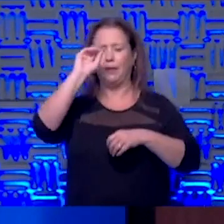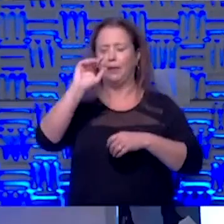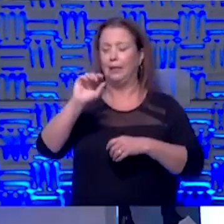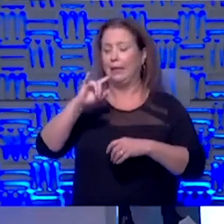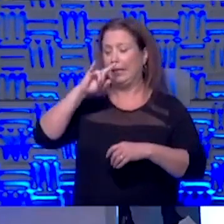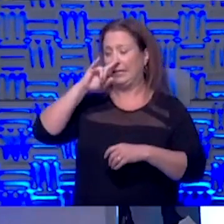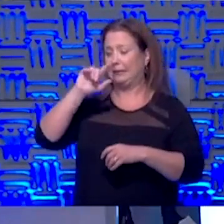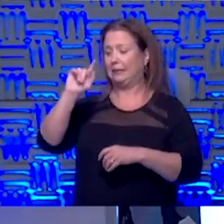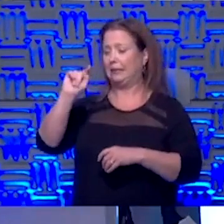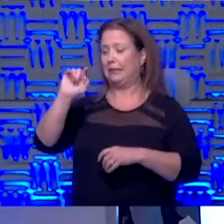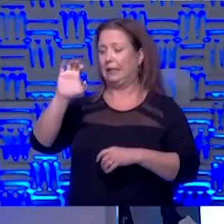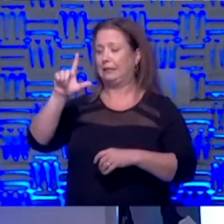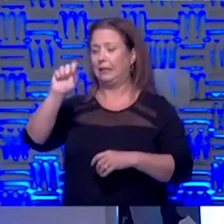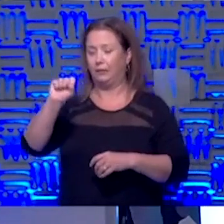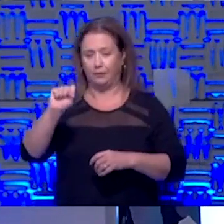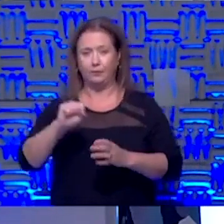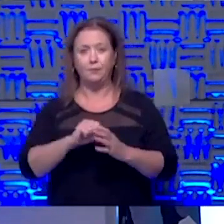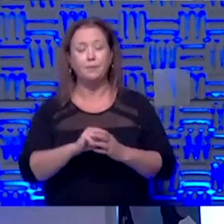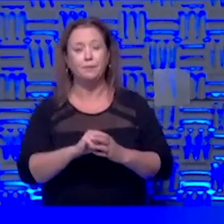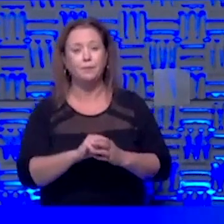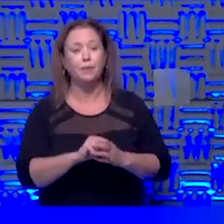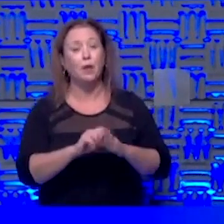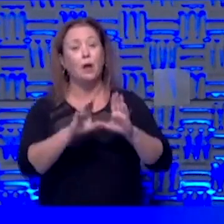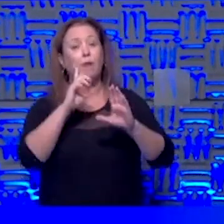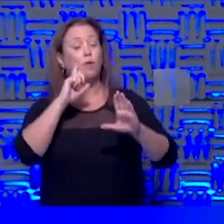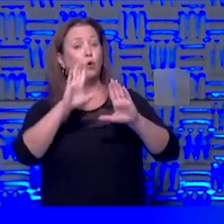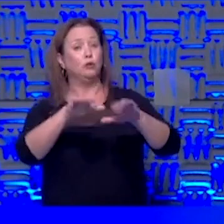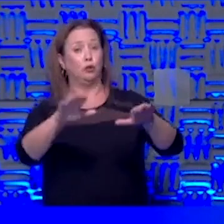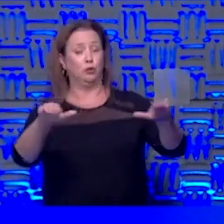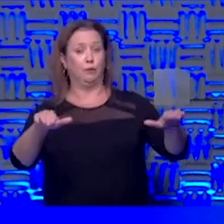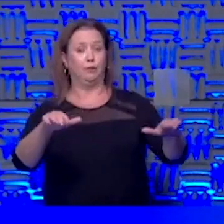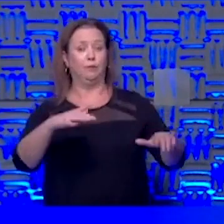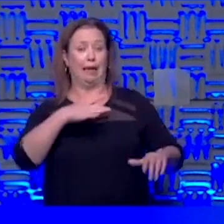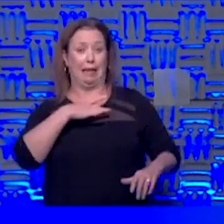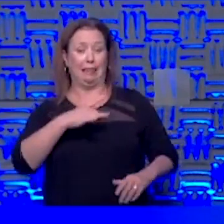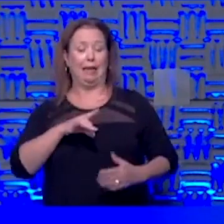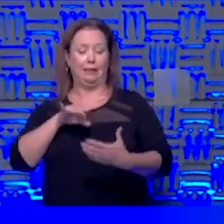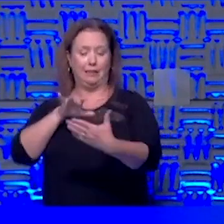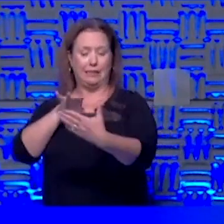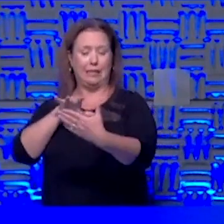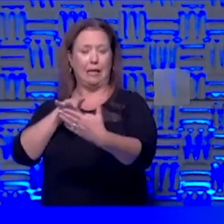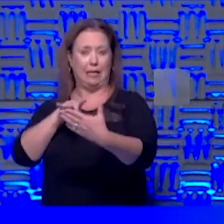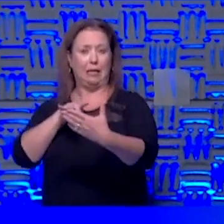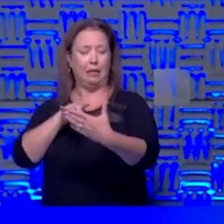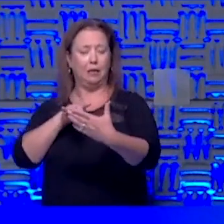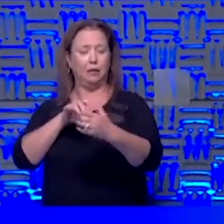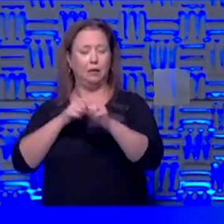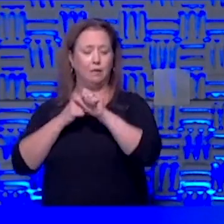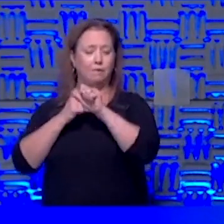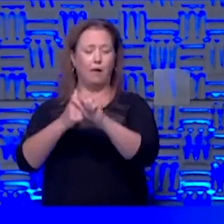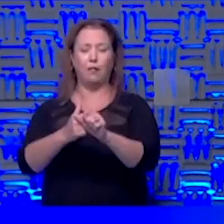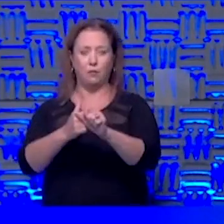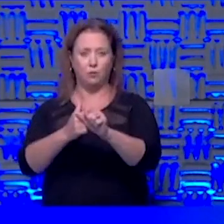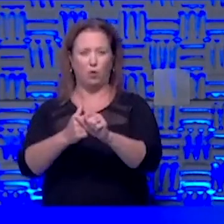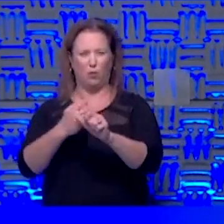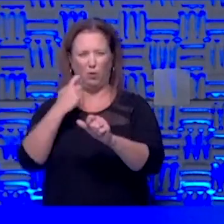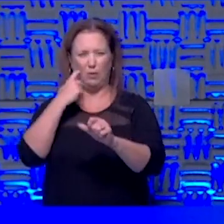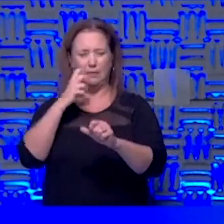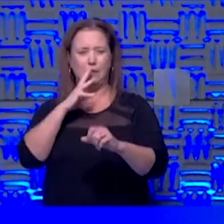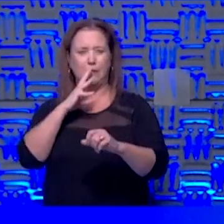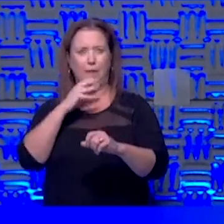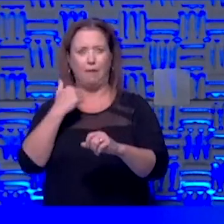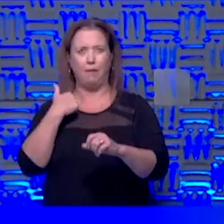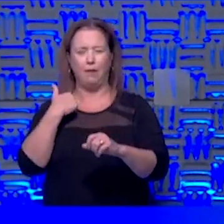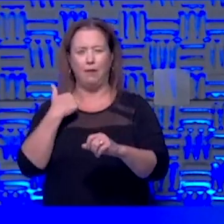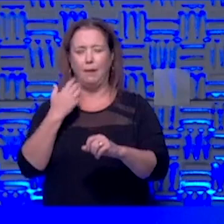and T cells. Okay, so for the children, I like the study. It is consistent with what we talked about earlier in the week or